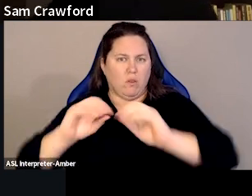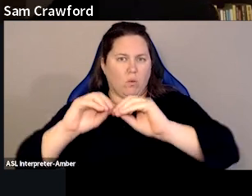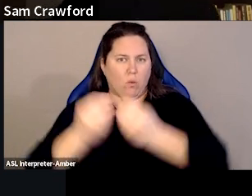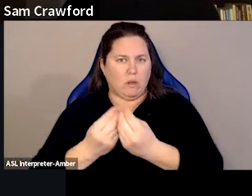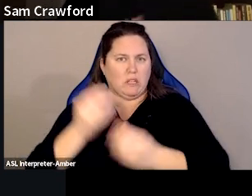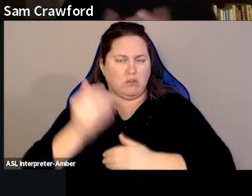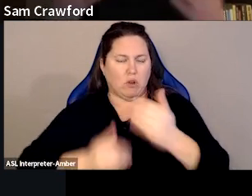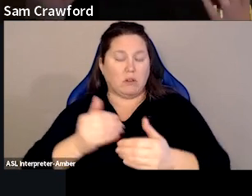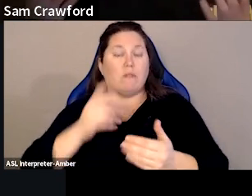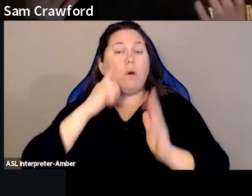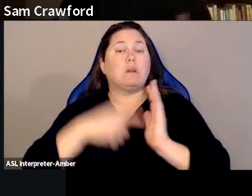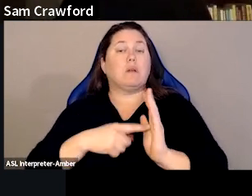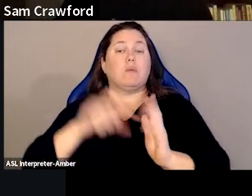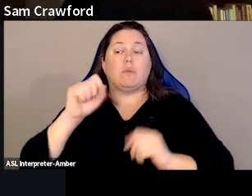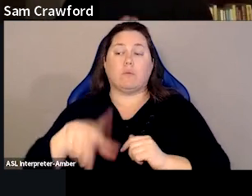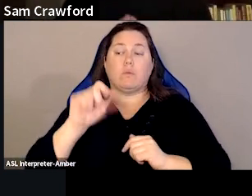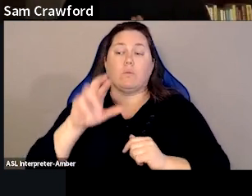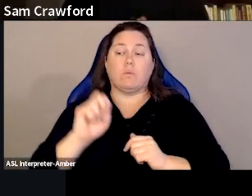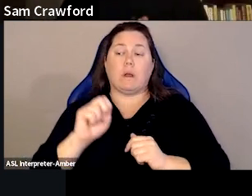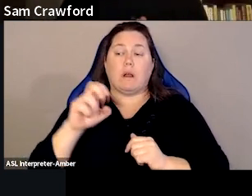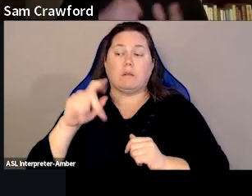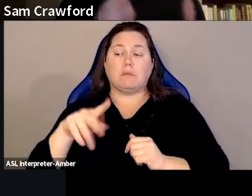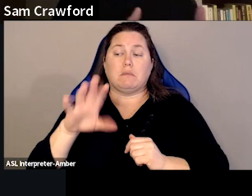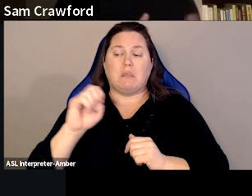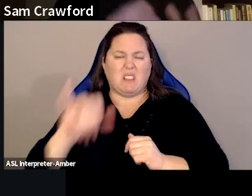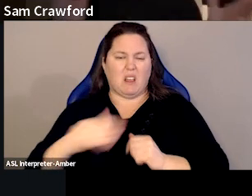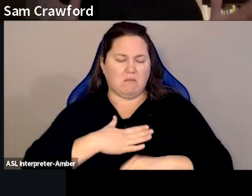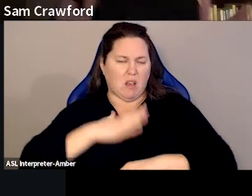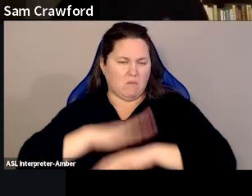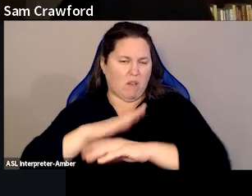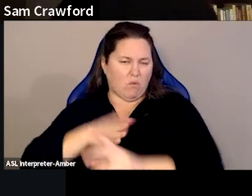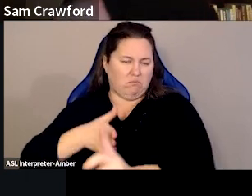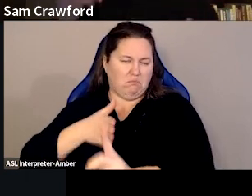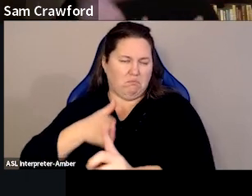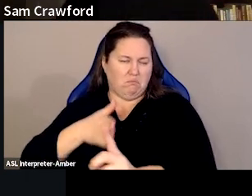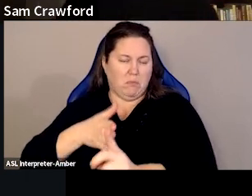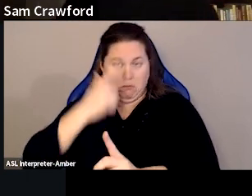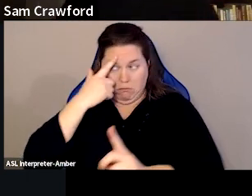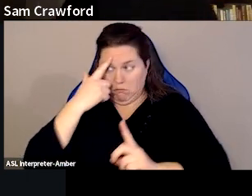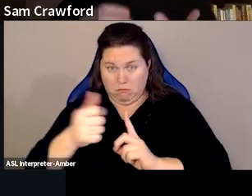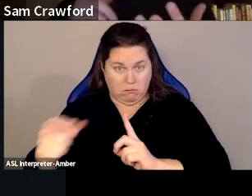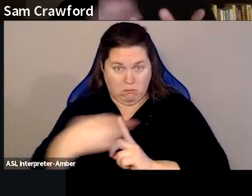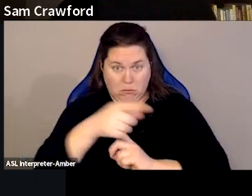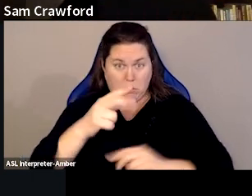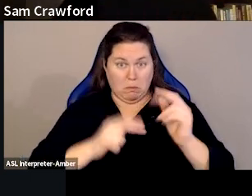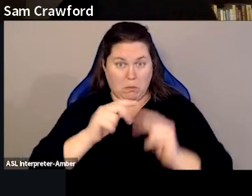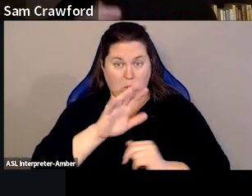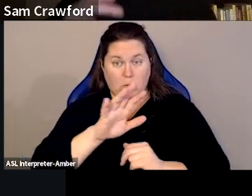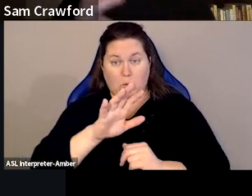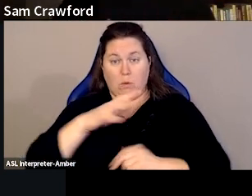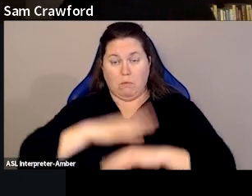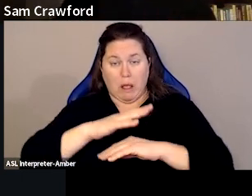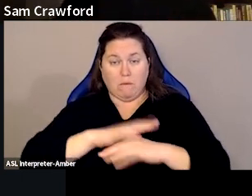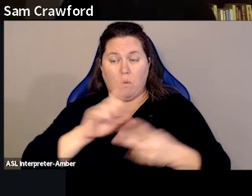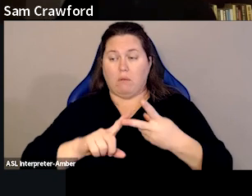example, so Squarespace is my platform of choice. You can build your website, obviously, then you can register a domain, you can manage